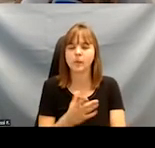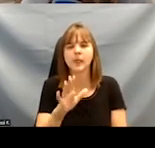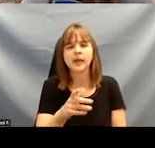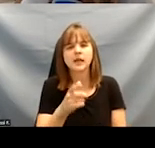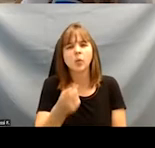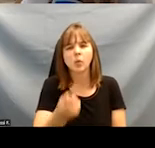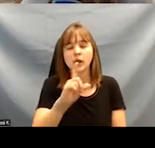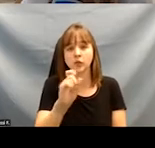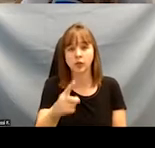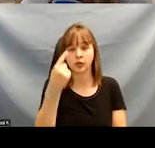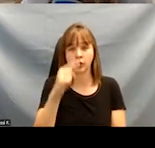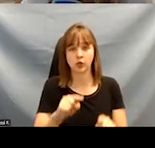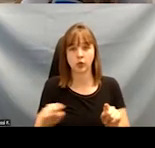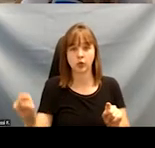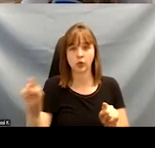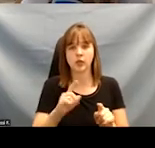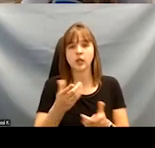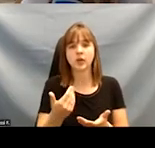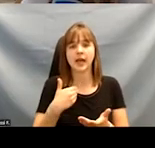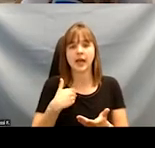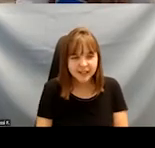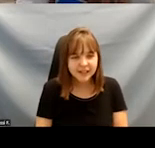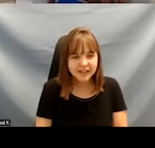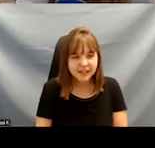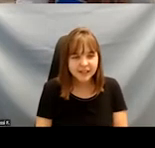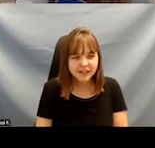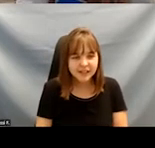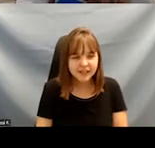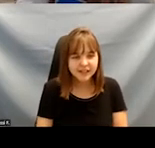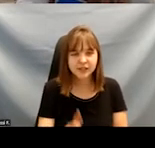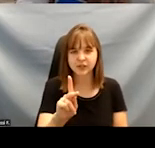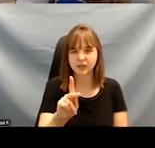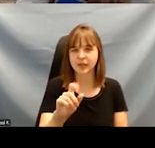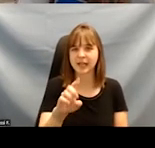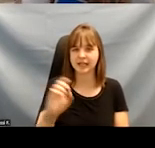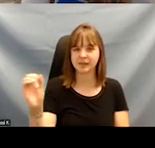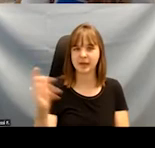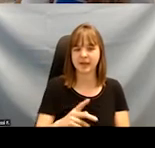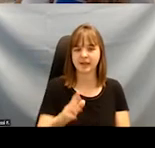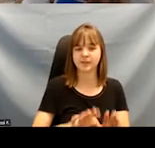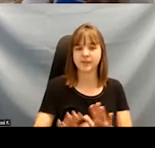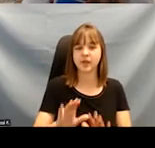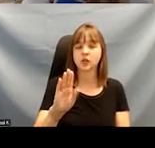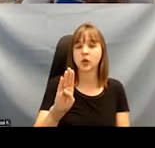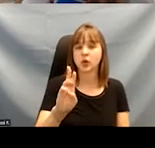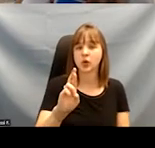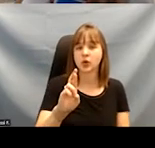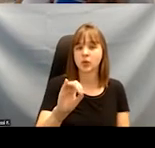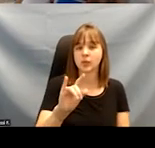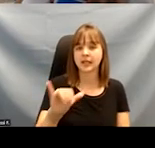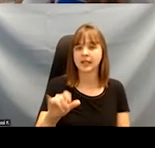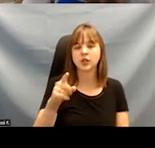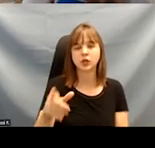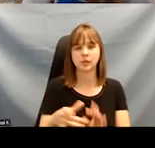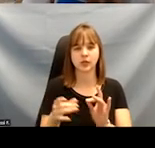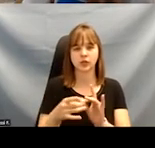that you've done and the business that you launched. So Brittany, you had, you know, you had already launched